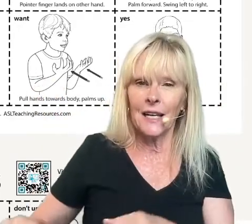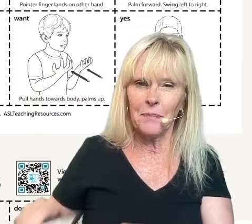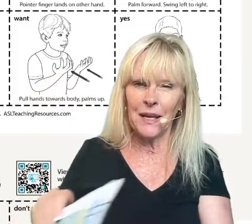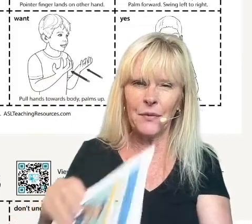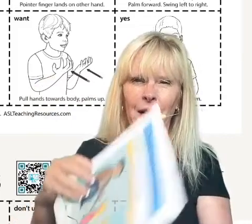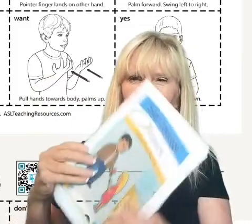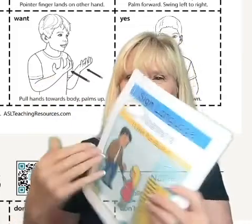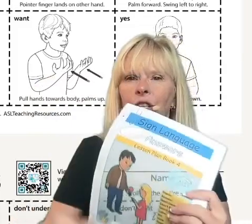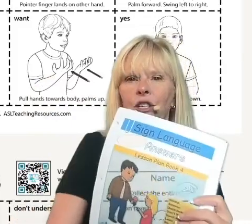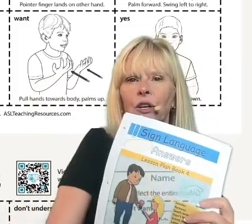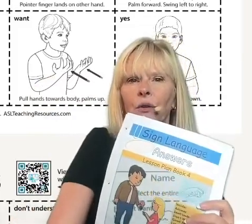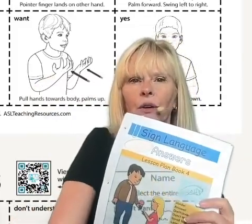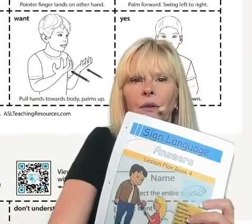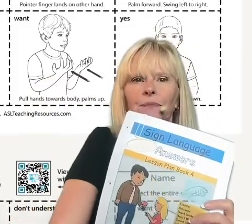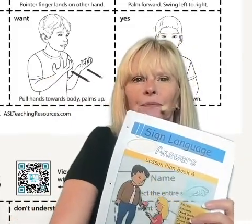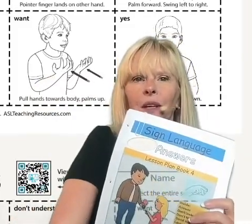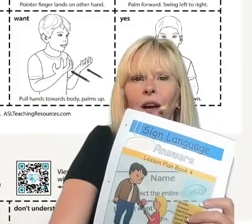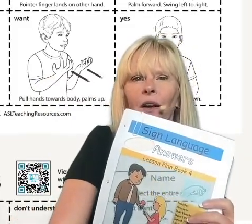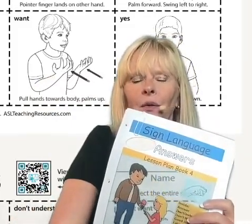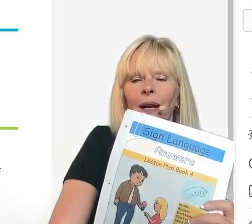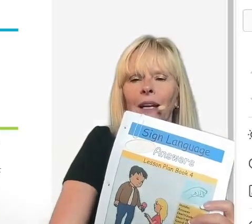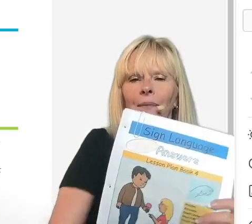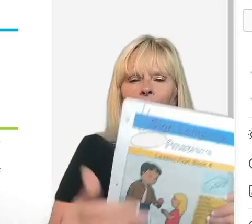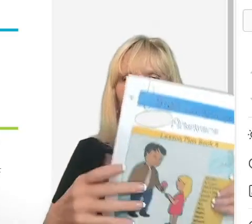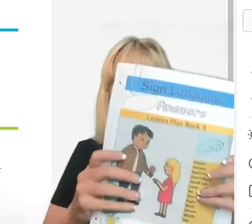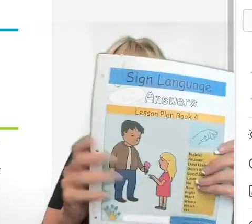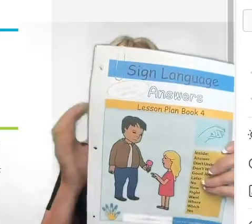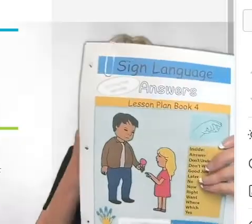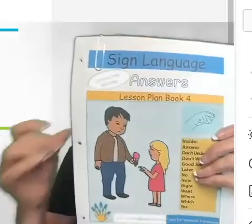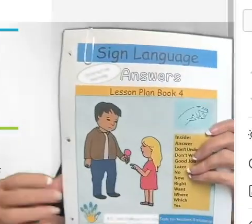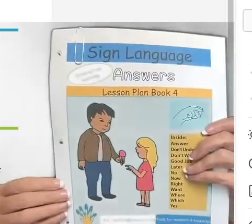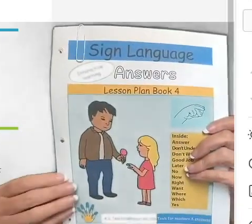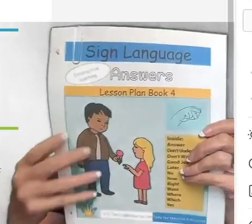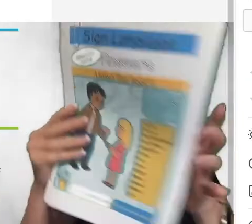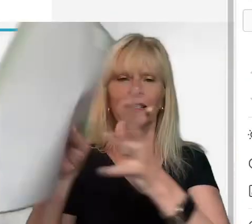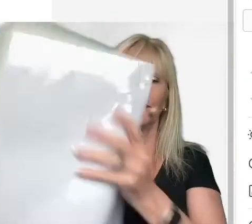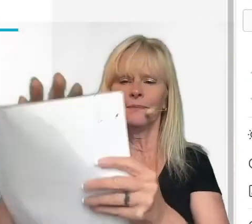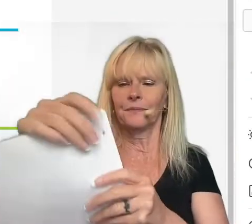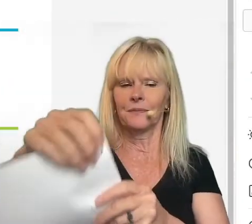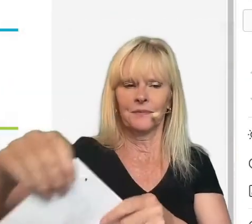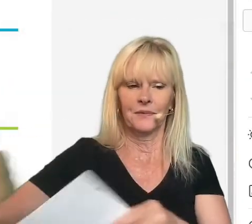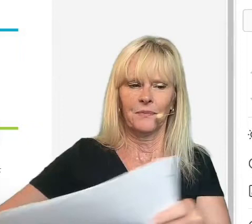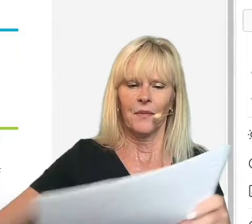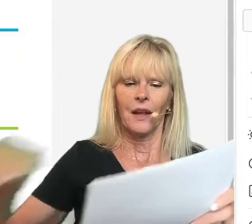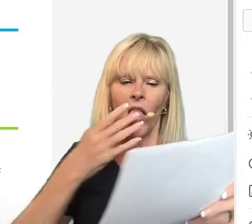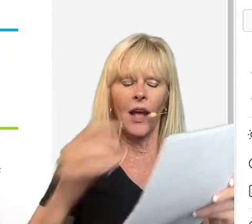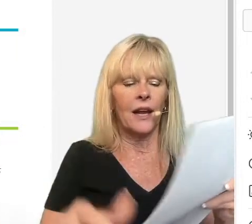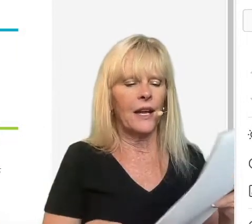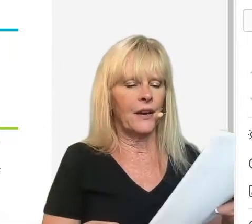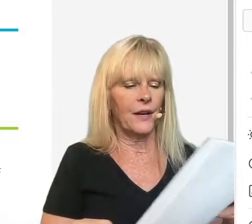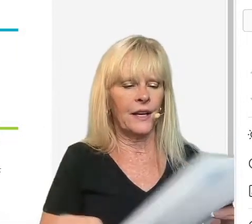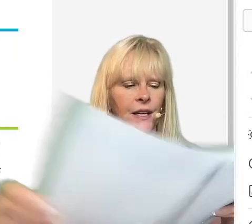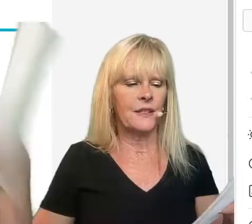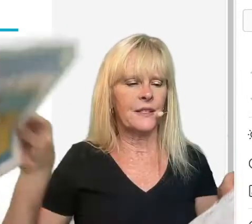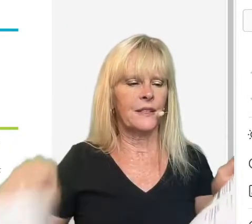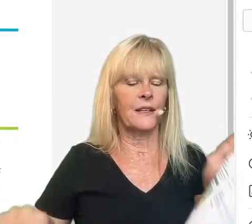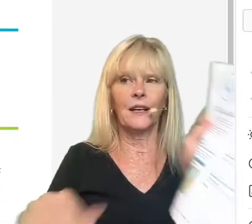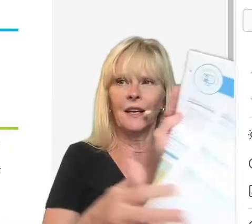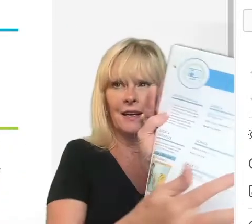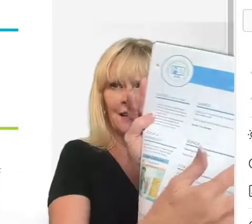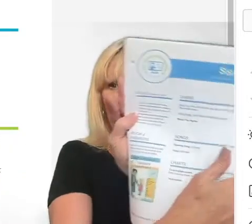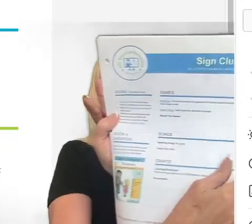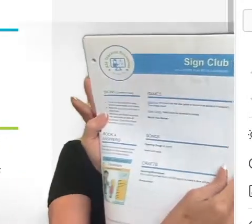Let's take a peek right here and show you. Are you ready? So here is the lesson, and here